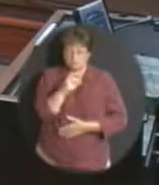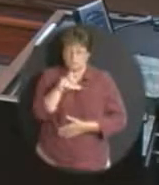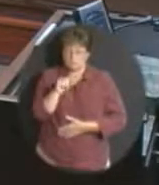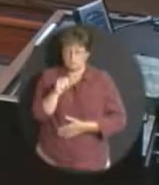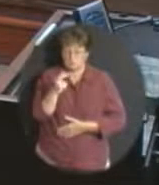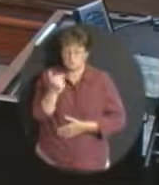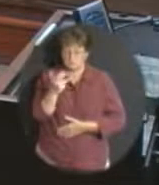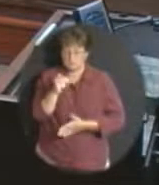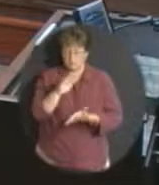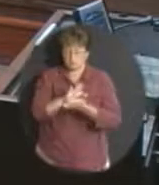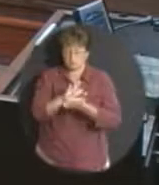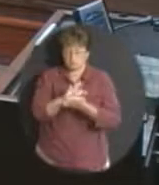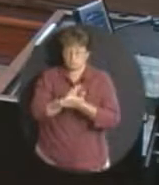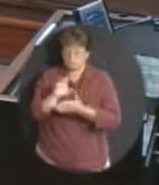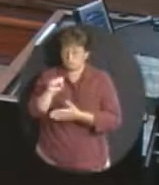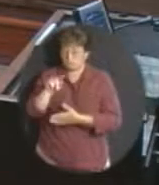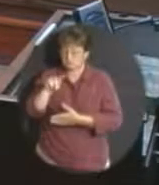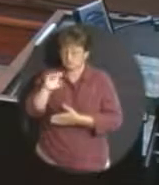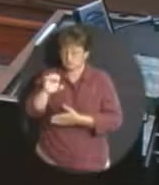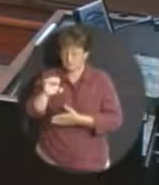council assignments as presented.